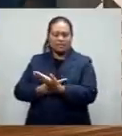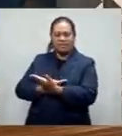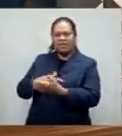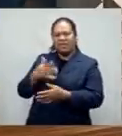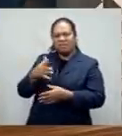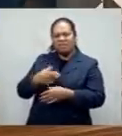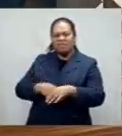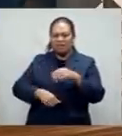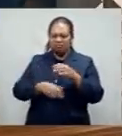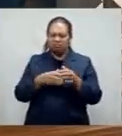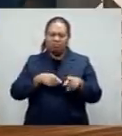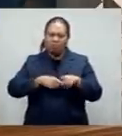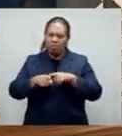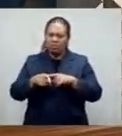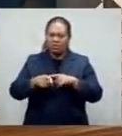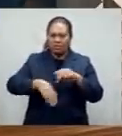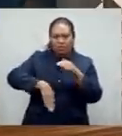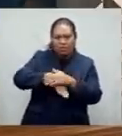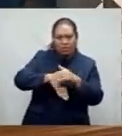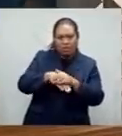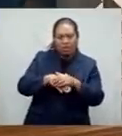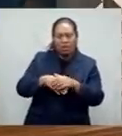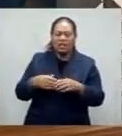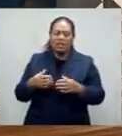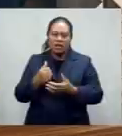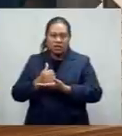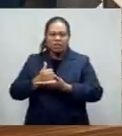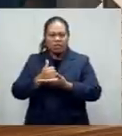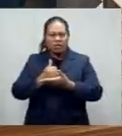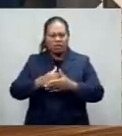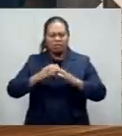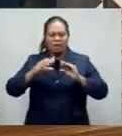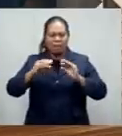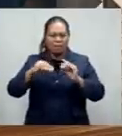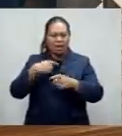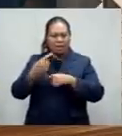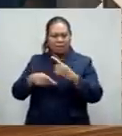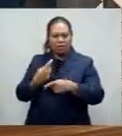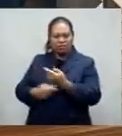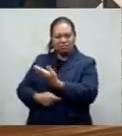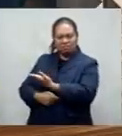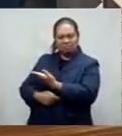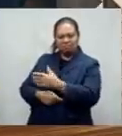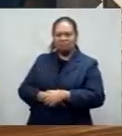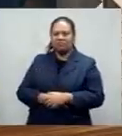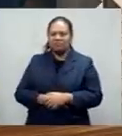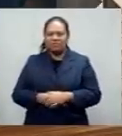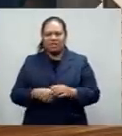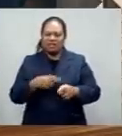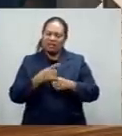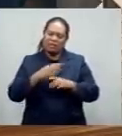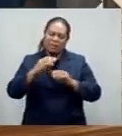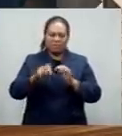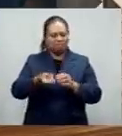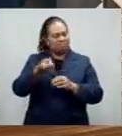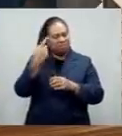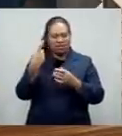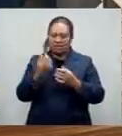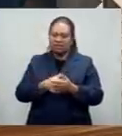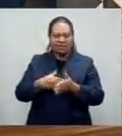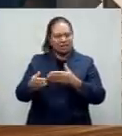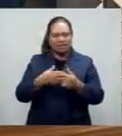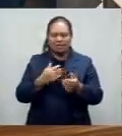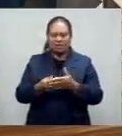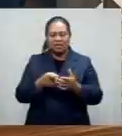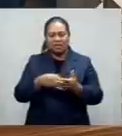of the town amongst football fans, but he isn't going to allow it to get to his head. The former international has been an integral part